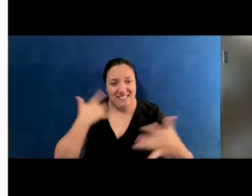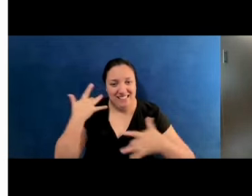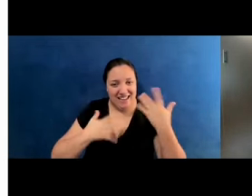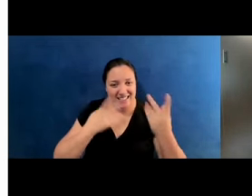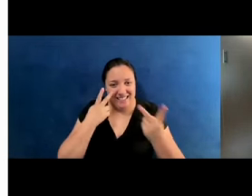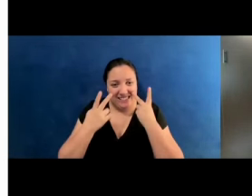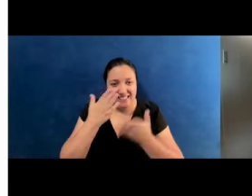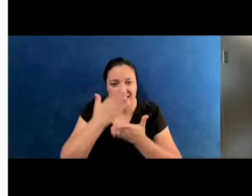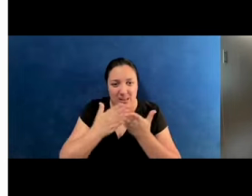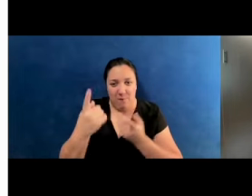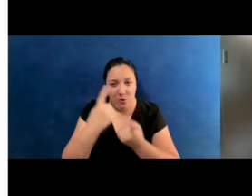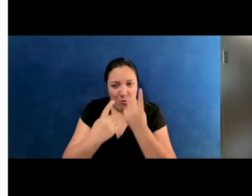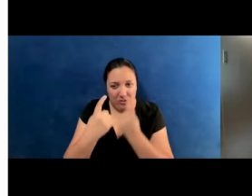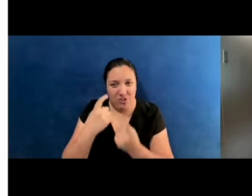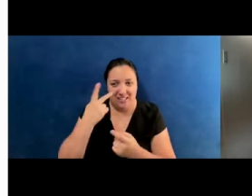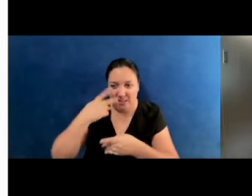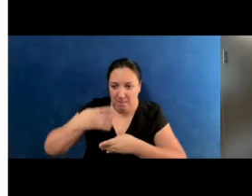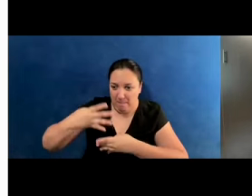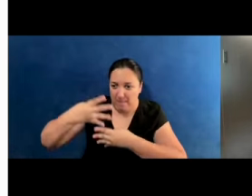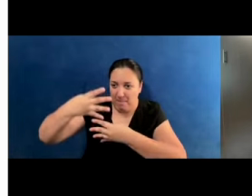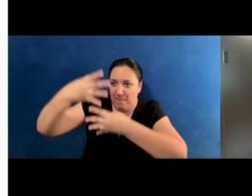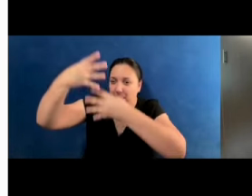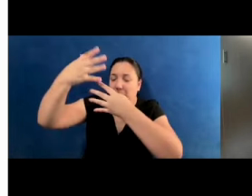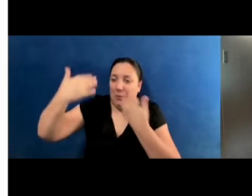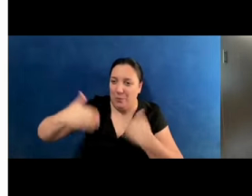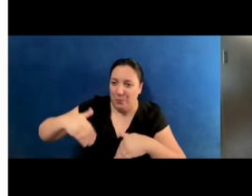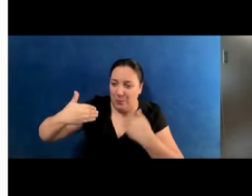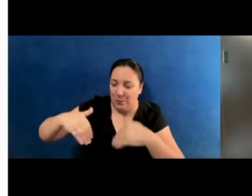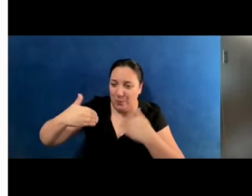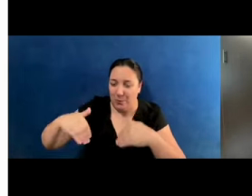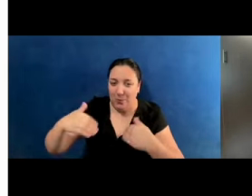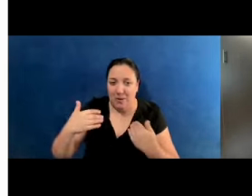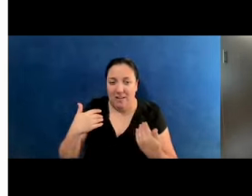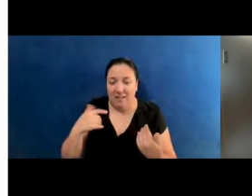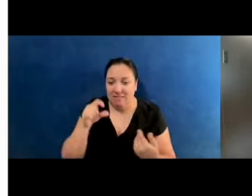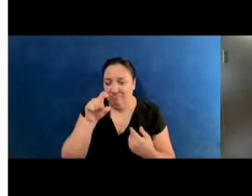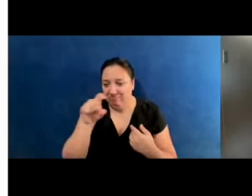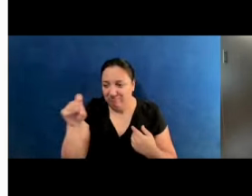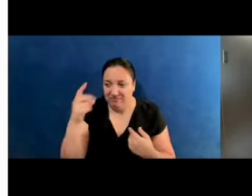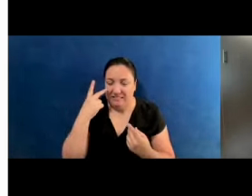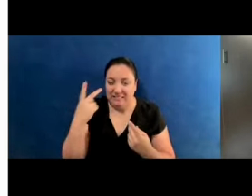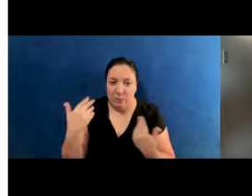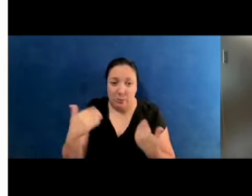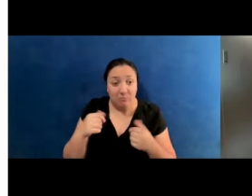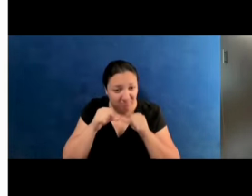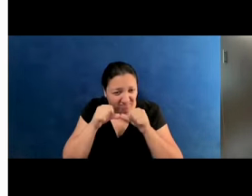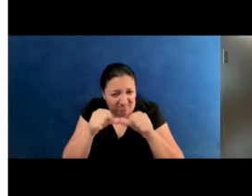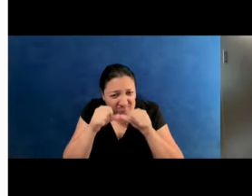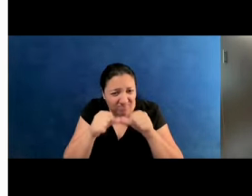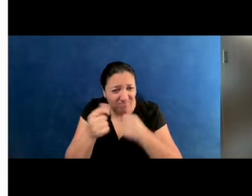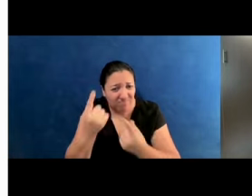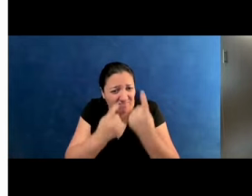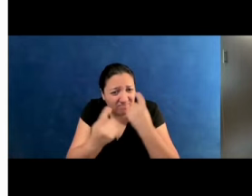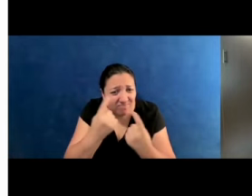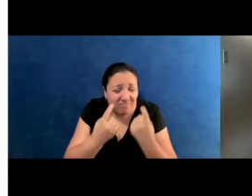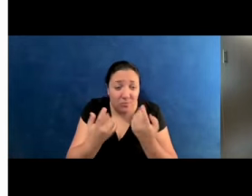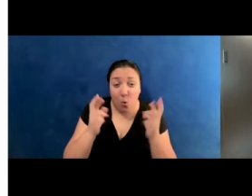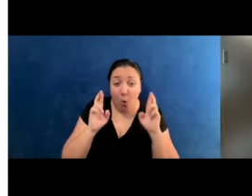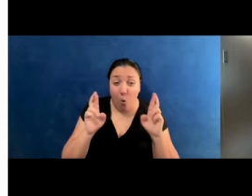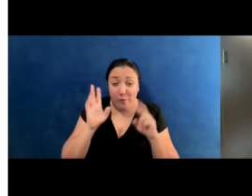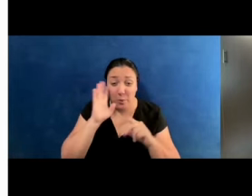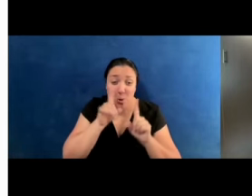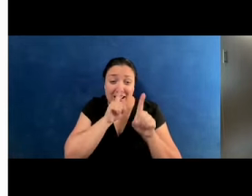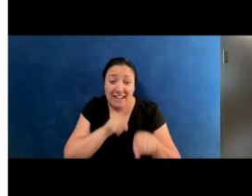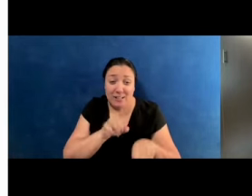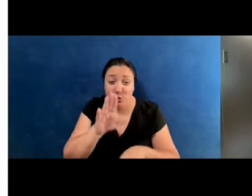questions that are coming through. I'm seeing them pop up down here in my bottom screen. Keep those coming. Hopefully we can address some of